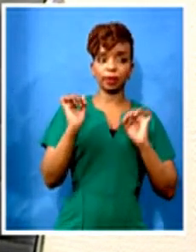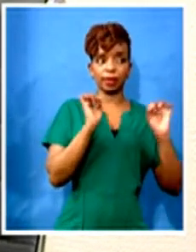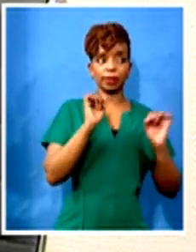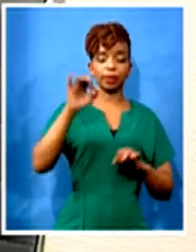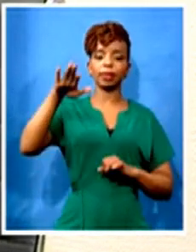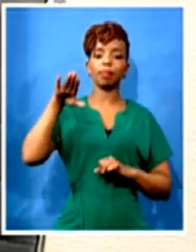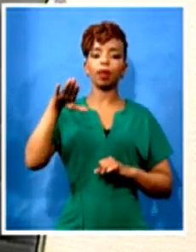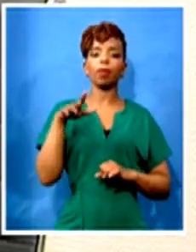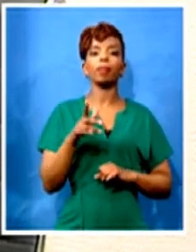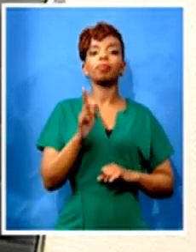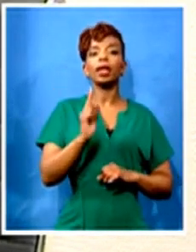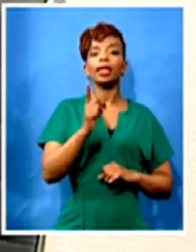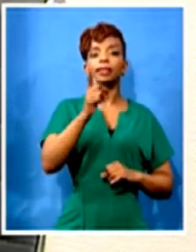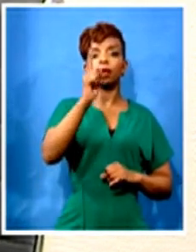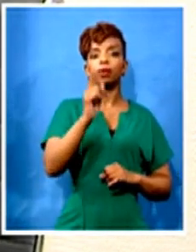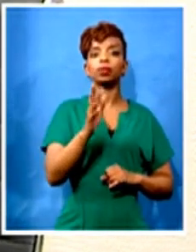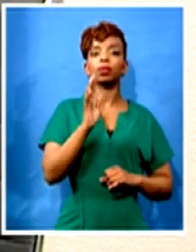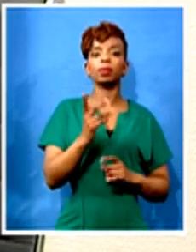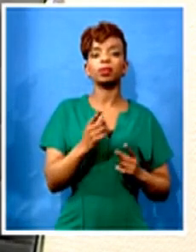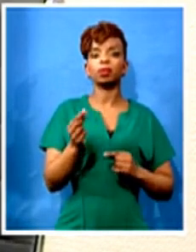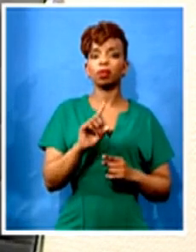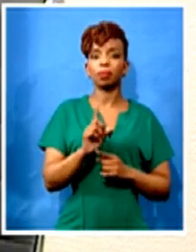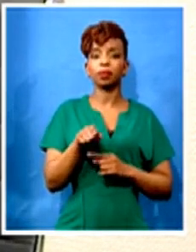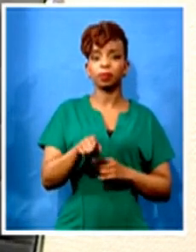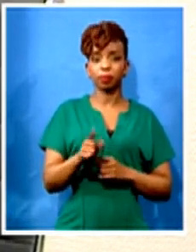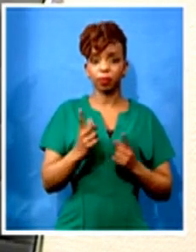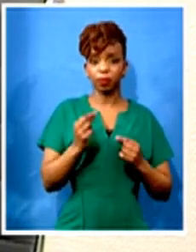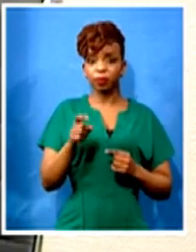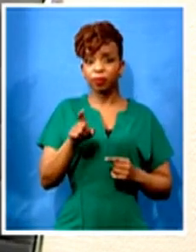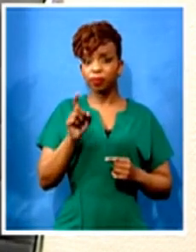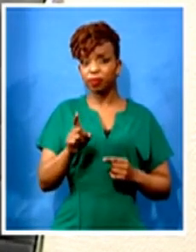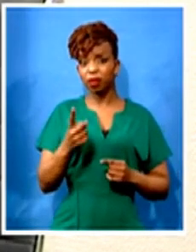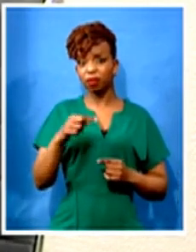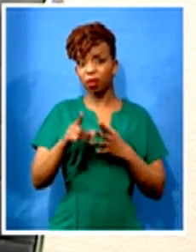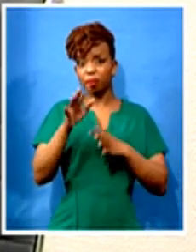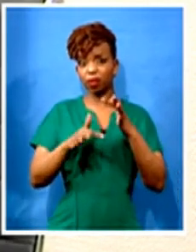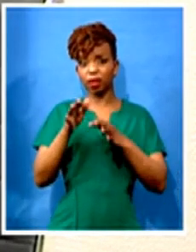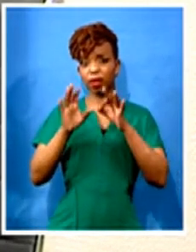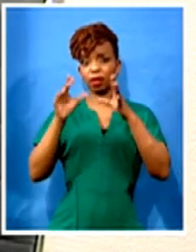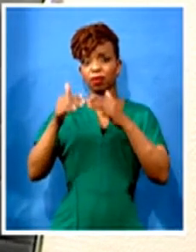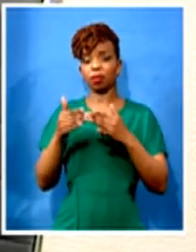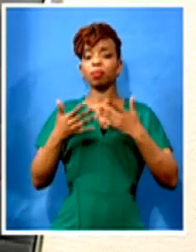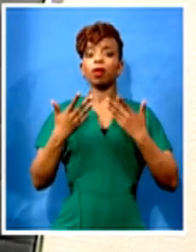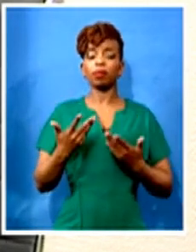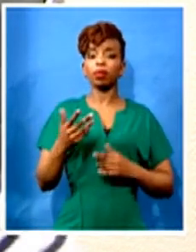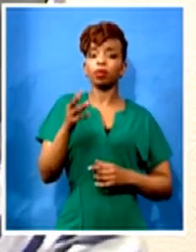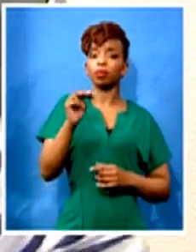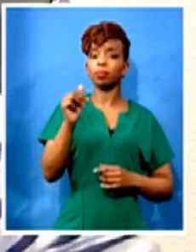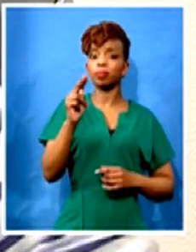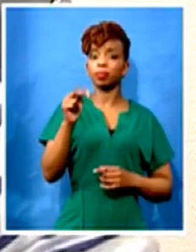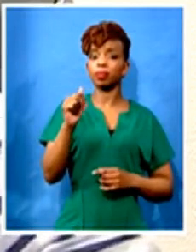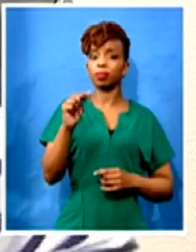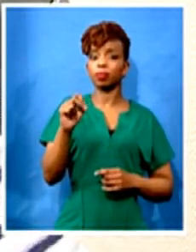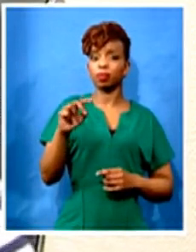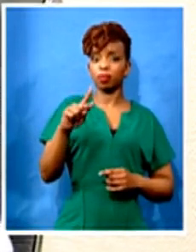his passing a political nemesis or political foe of Emerson Mnangagwa, but also saying that the human rights violations in Zimbabwe should be